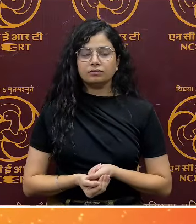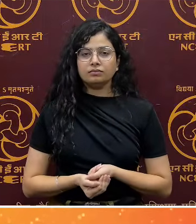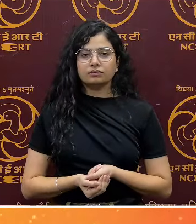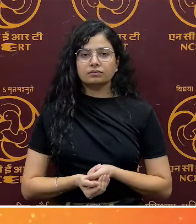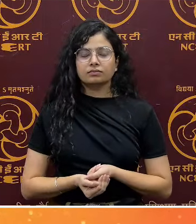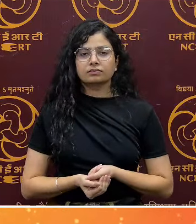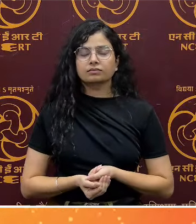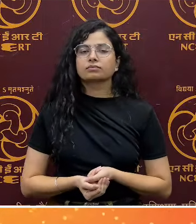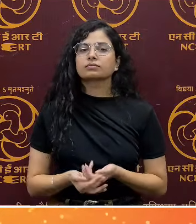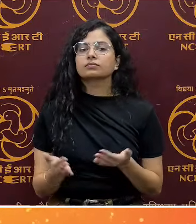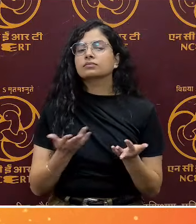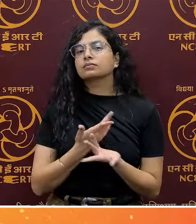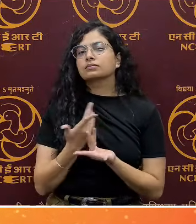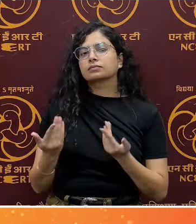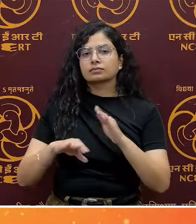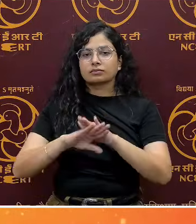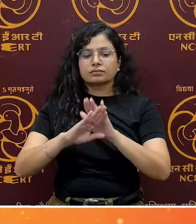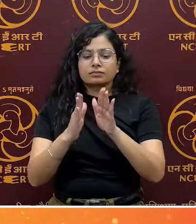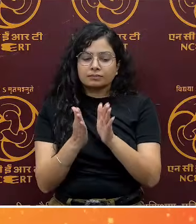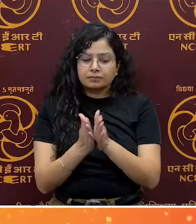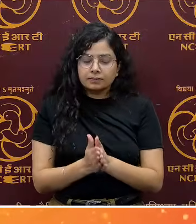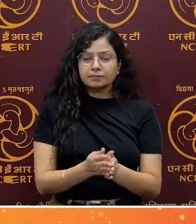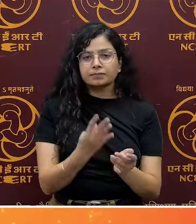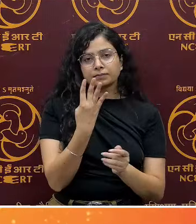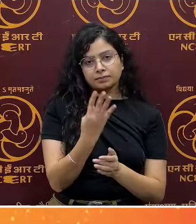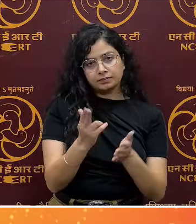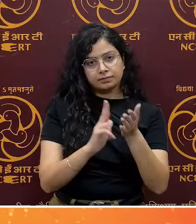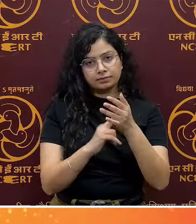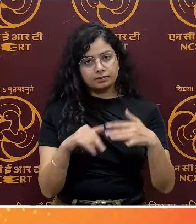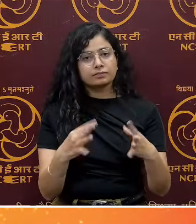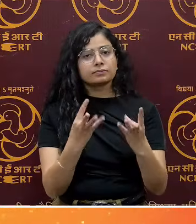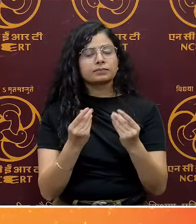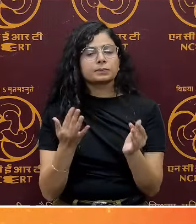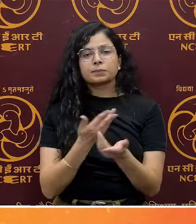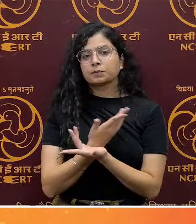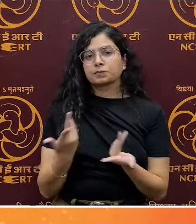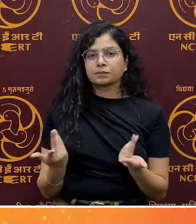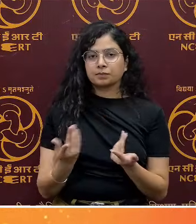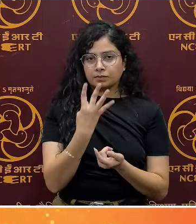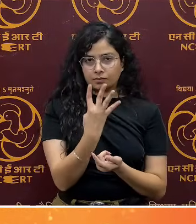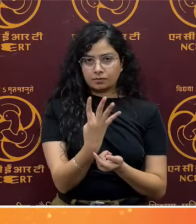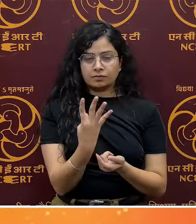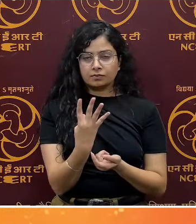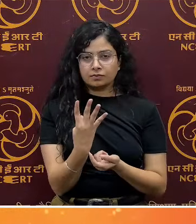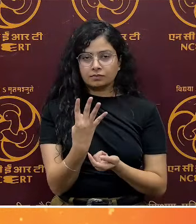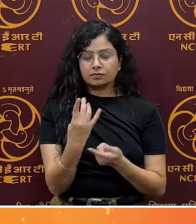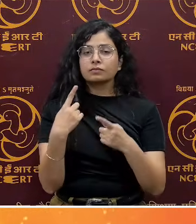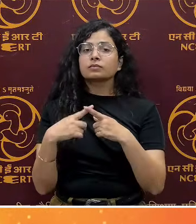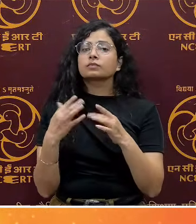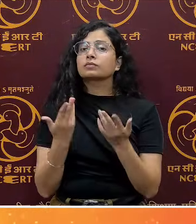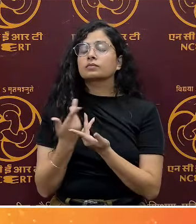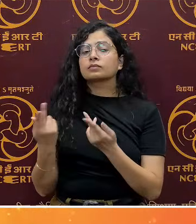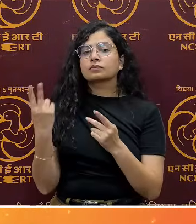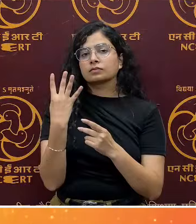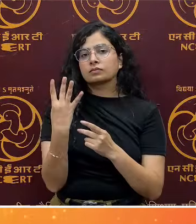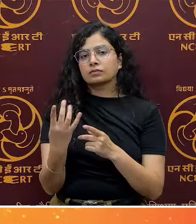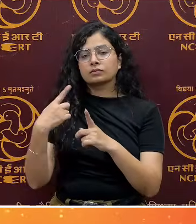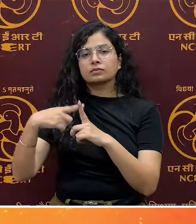4. So our sum of 4 natural numbers is 4 into 4